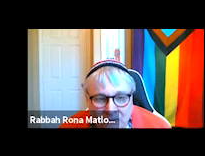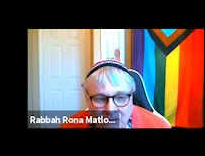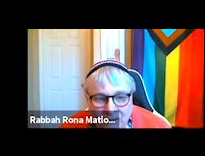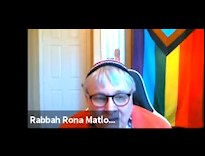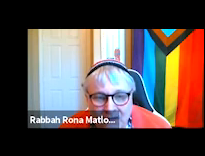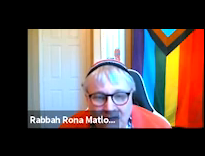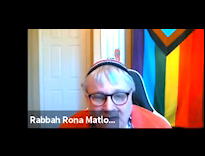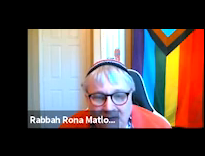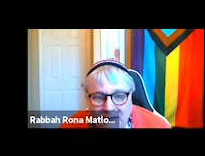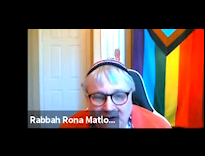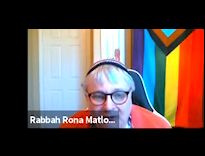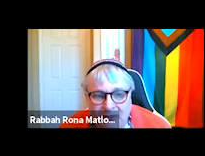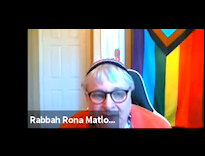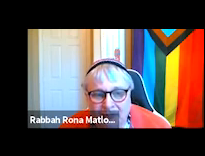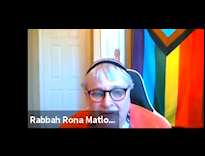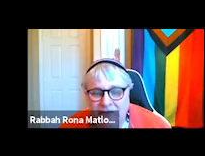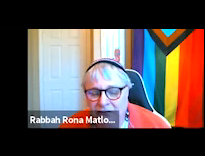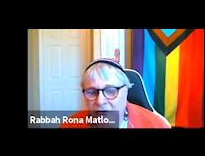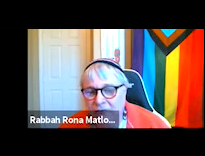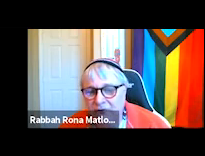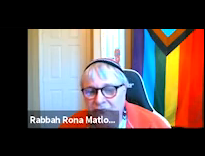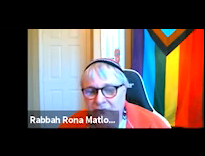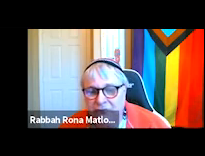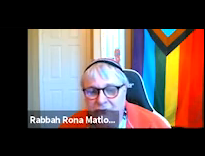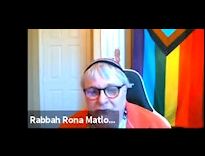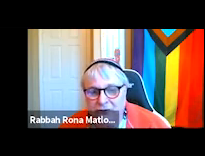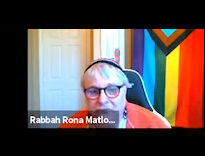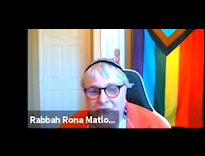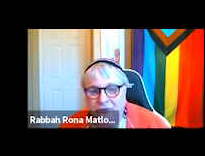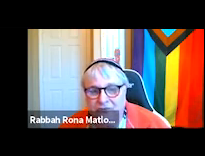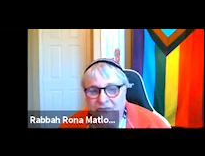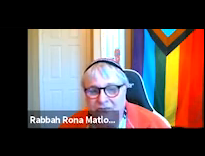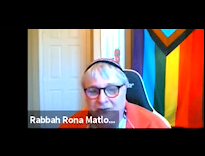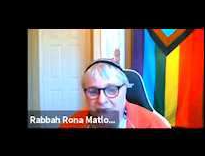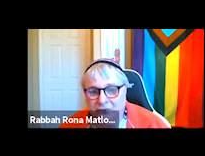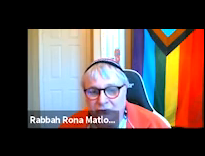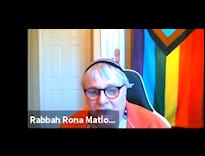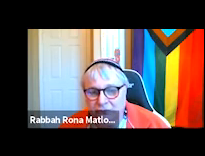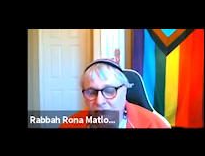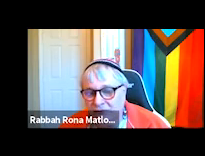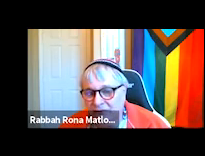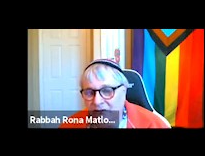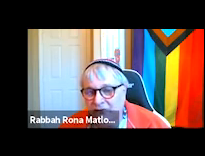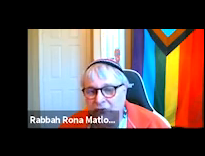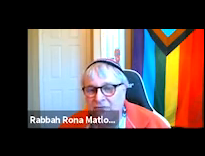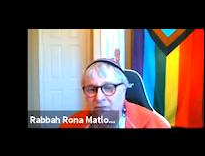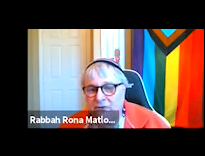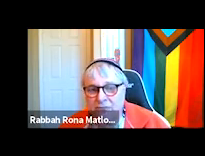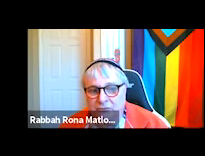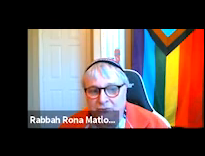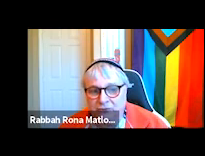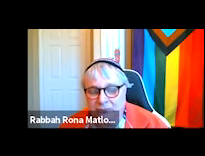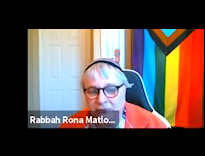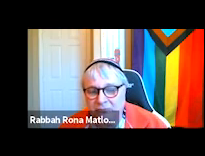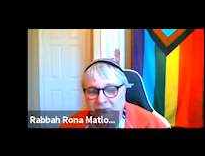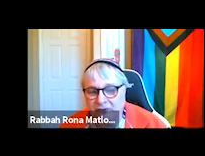Here we go. And to tell the greatness of the Holy Blessing One, when a person stamps coins with one seal, they're all similar,